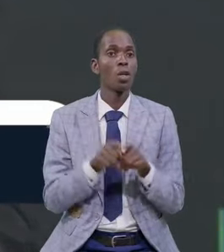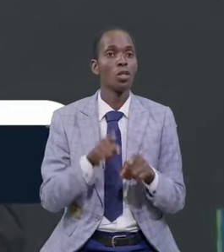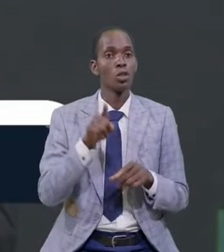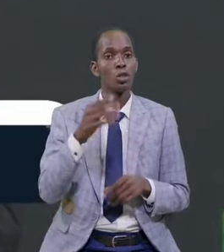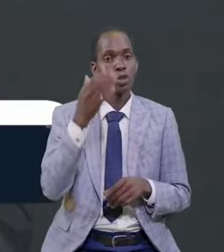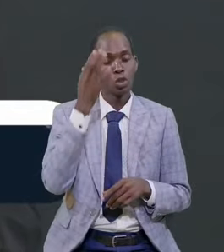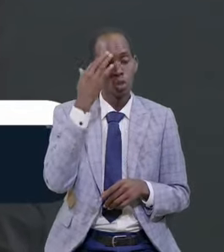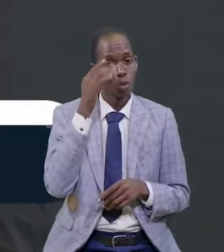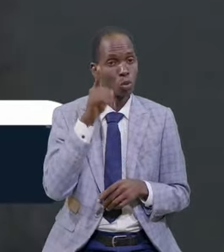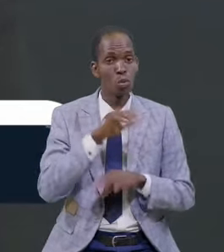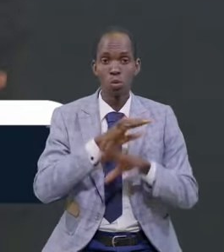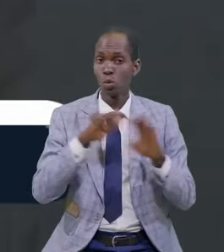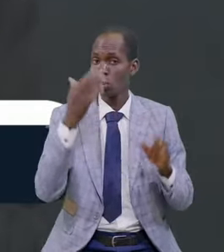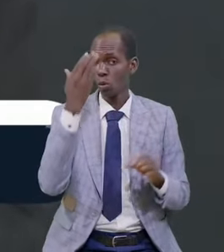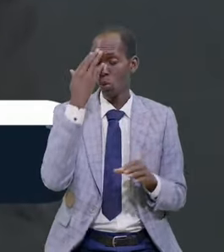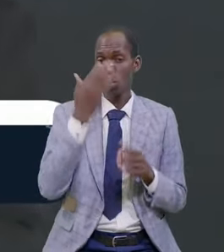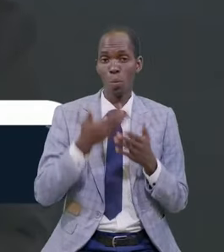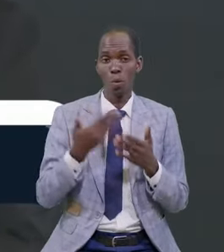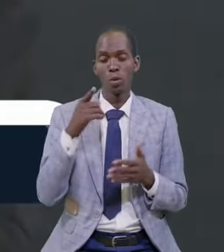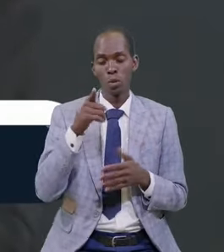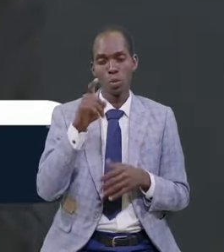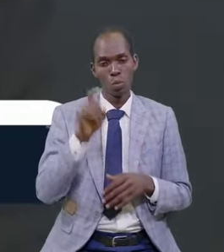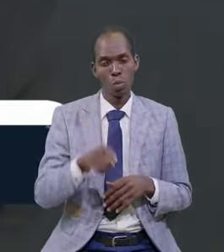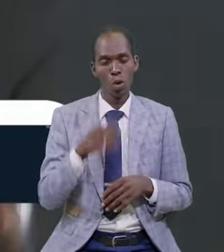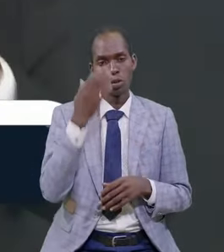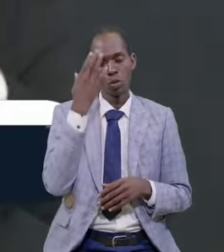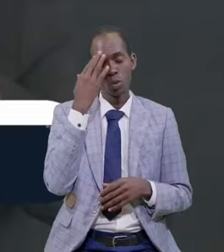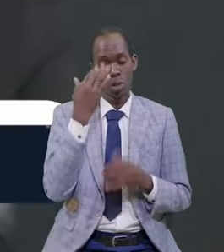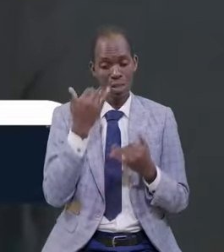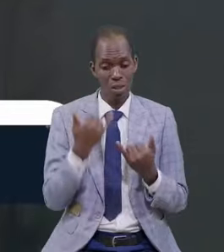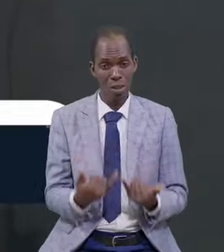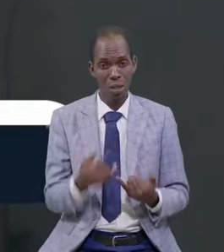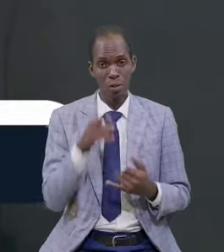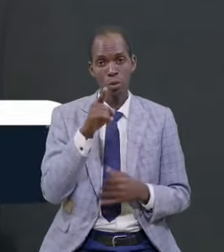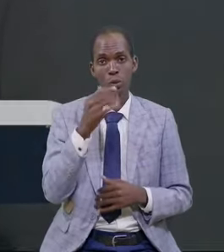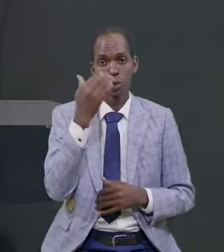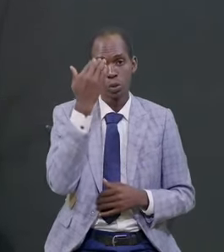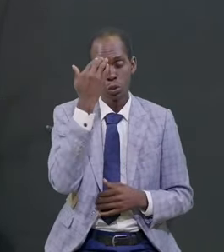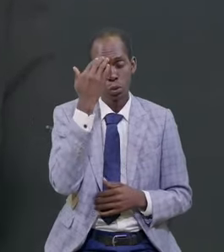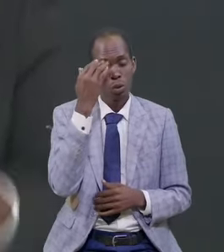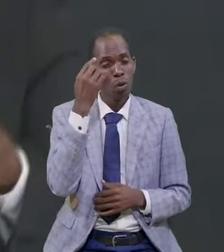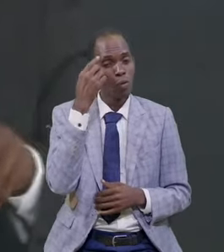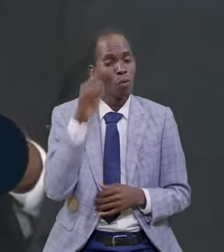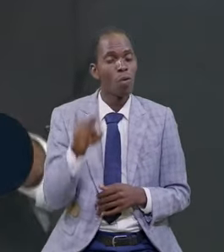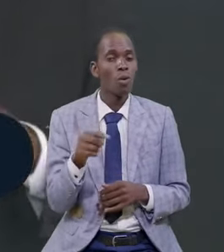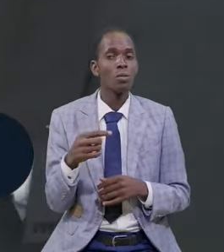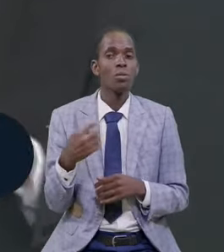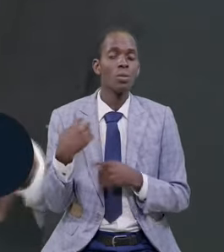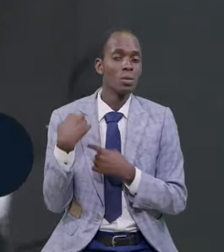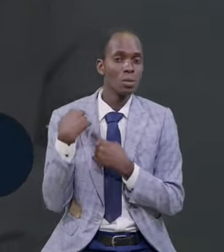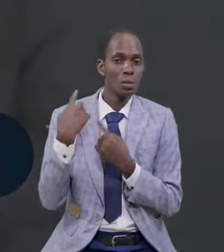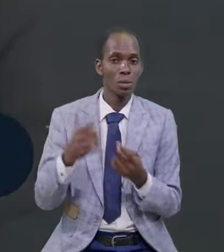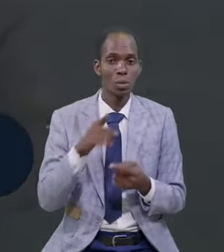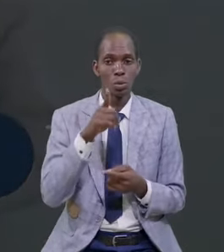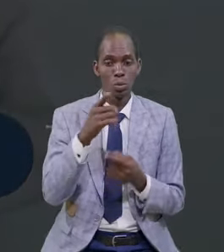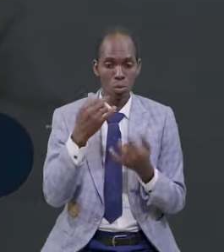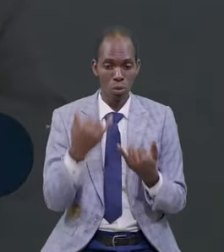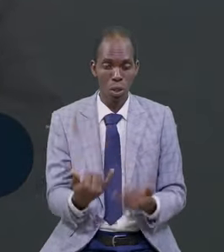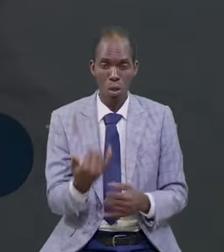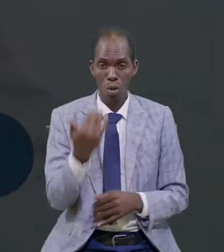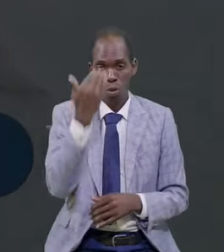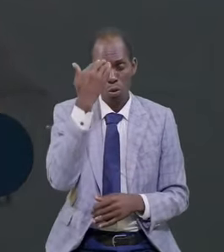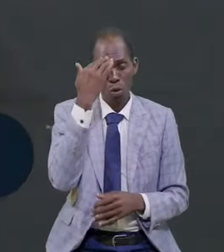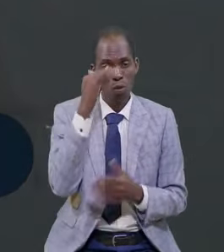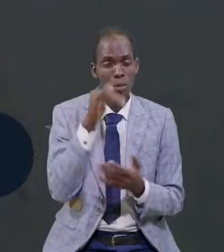know you ought to know now you know for as much as she know that he were not